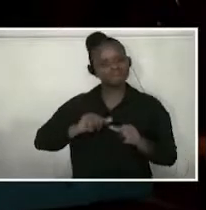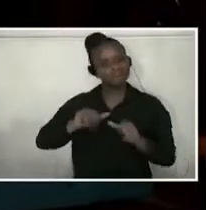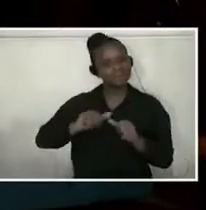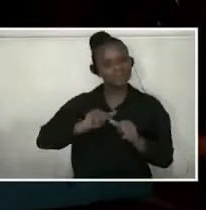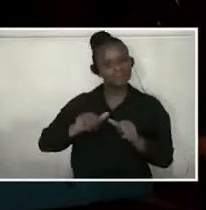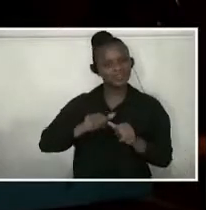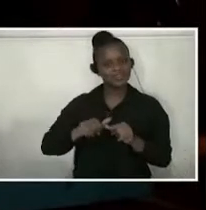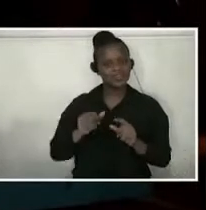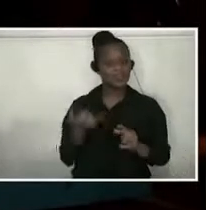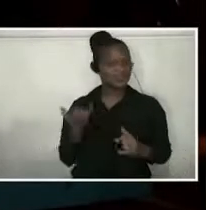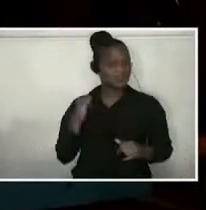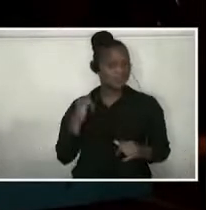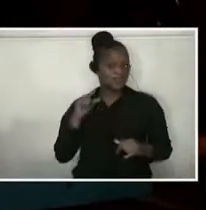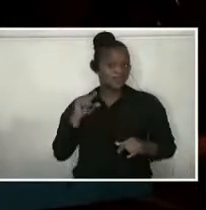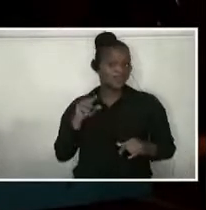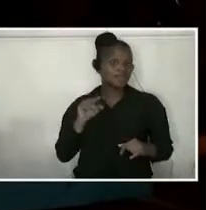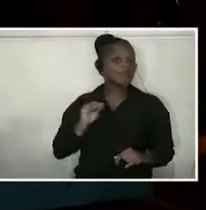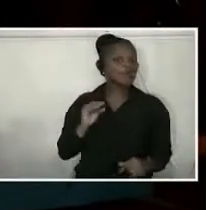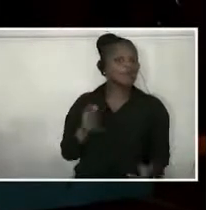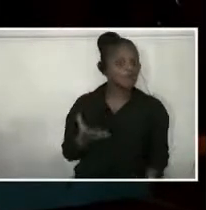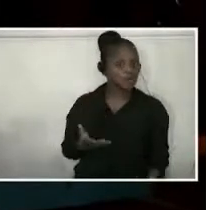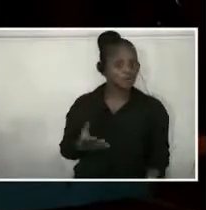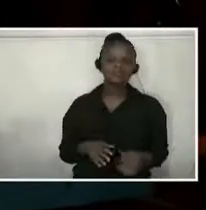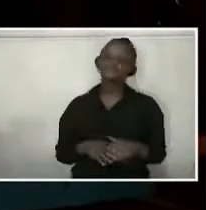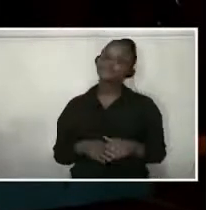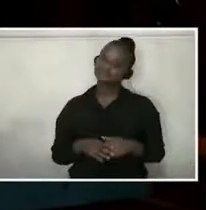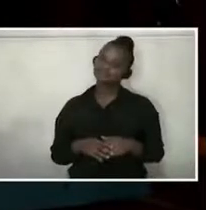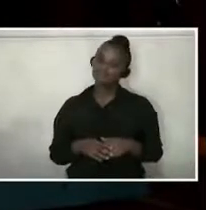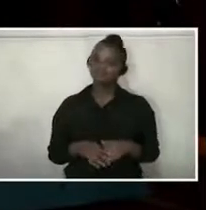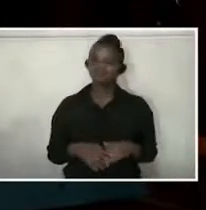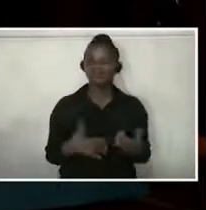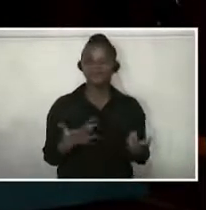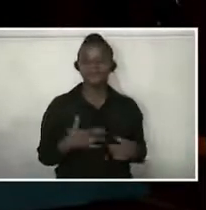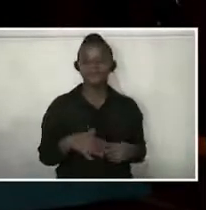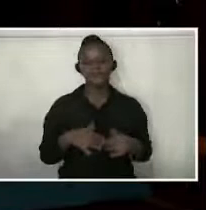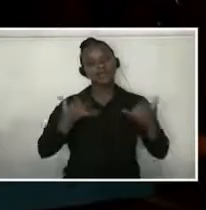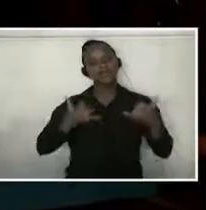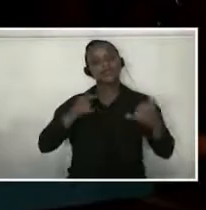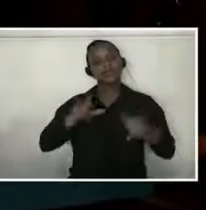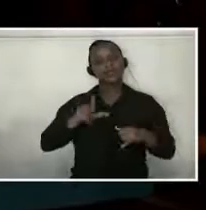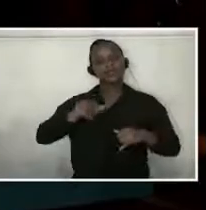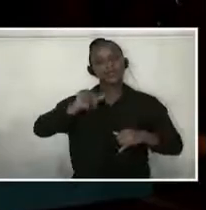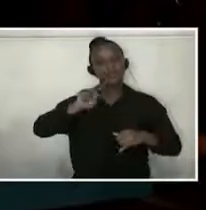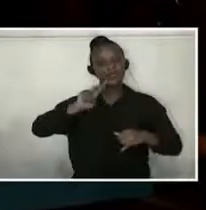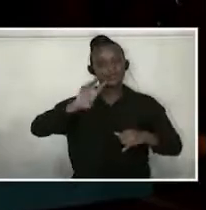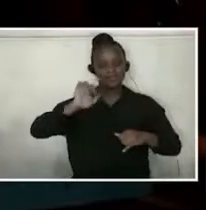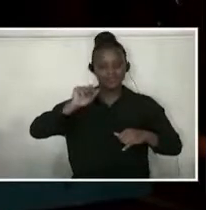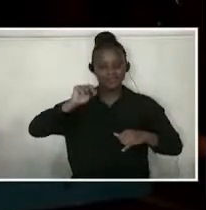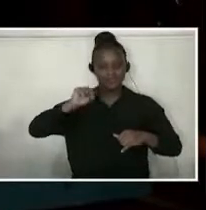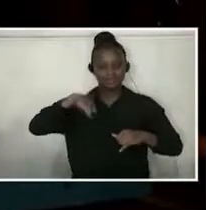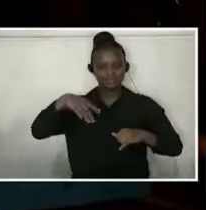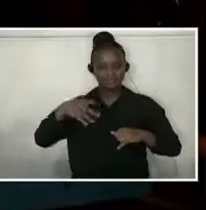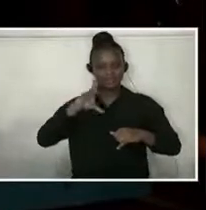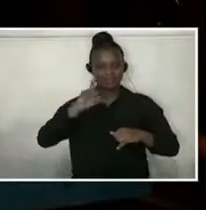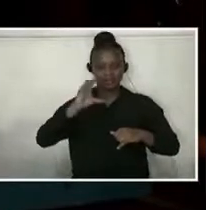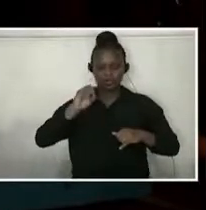The coalition best practices presentation by Avon Doherty says